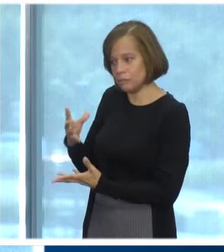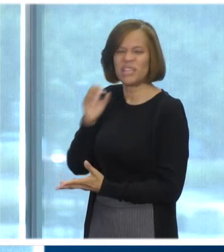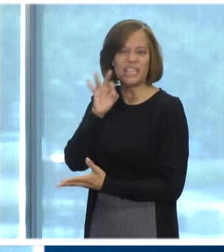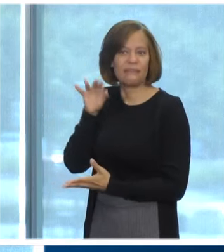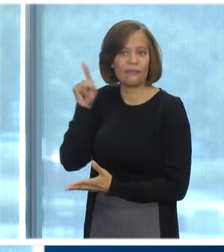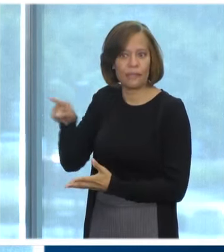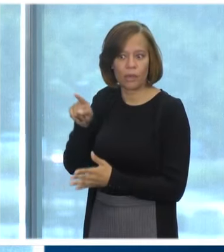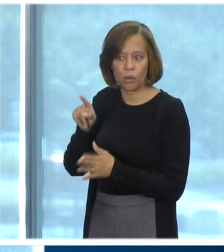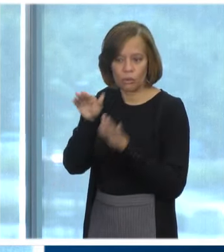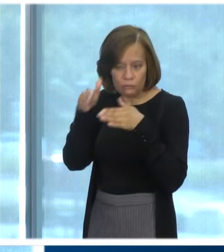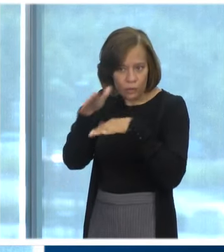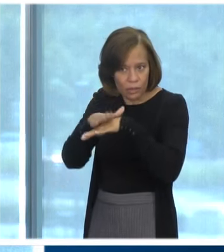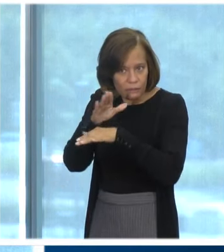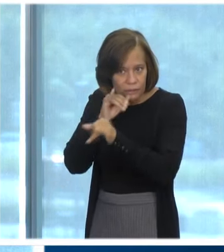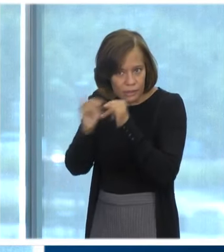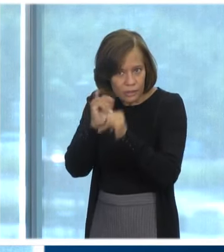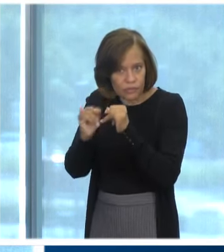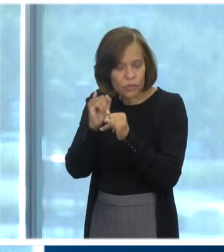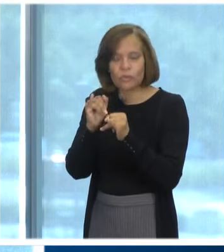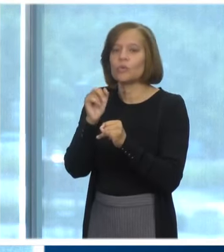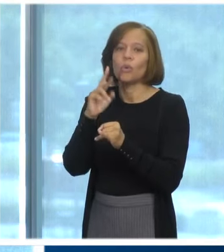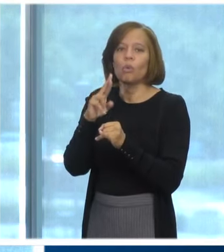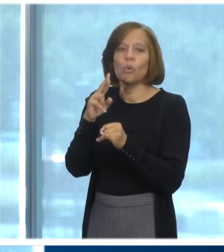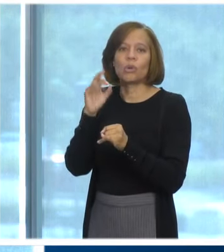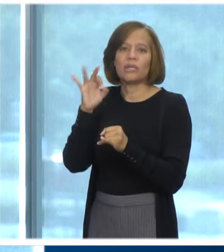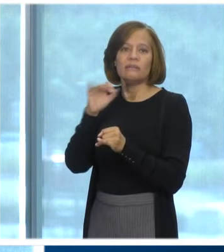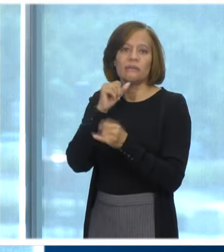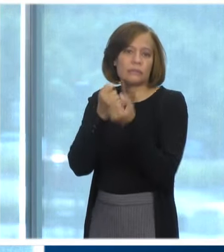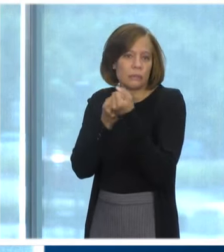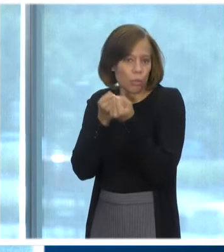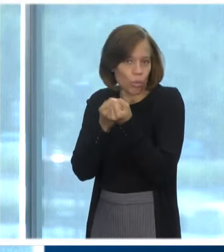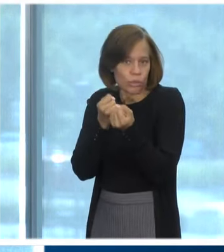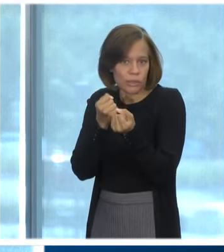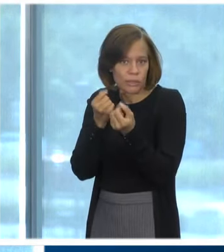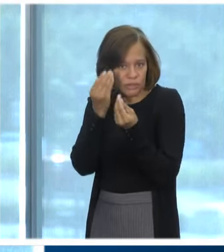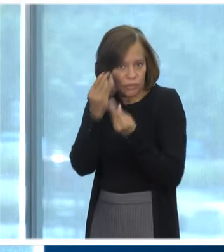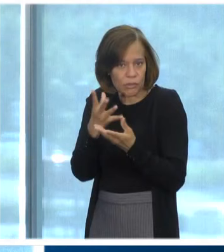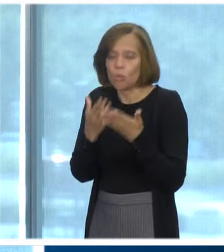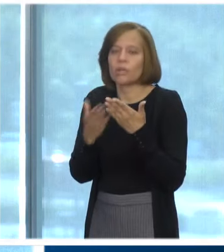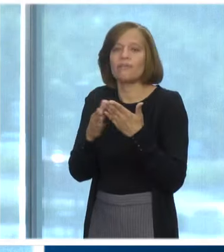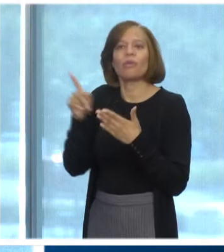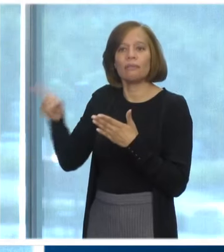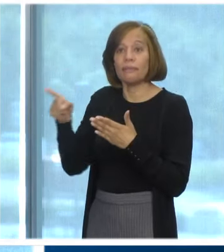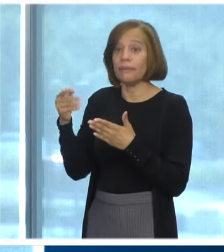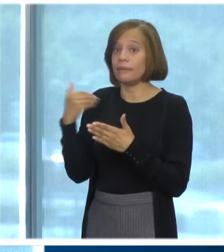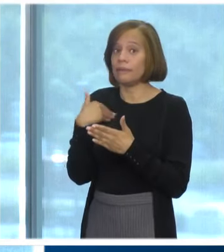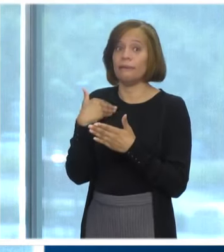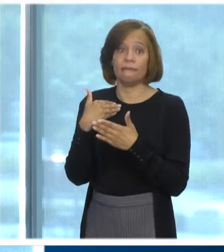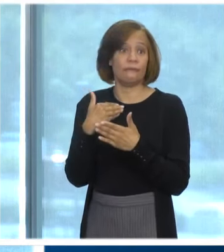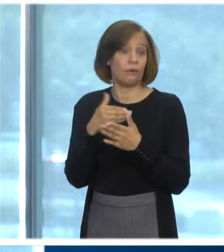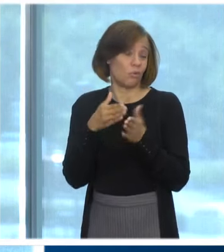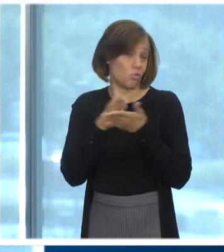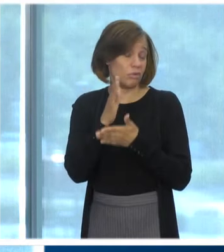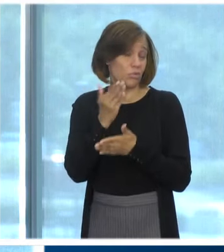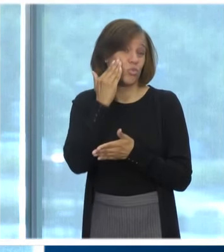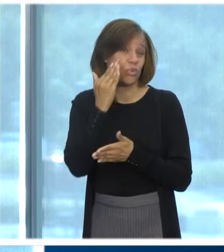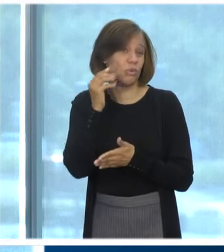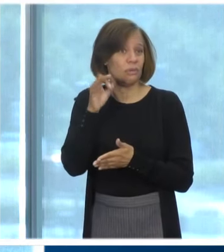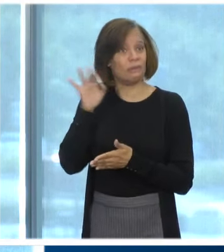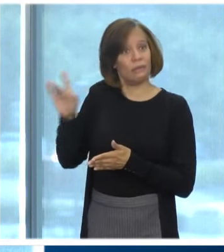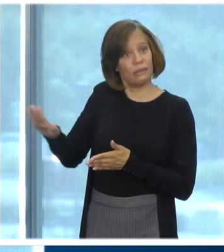interviewing that individual because of allegations against him or her, or allegations that he or she engaged in